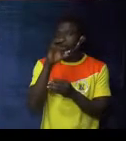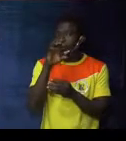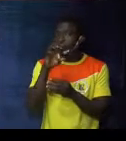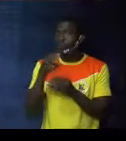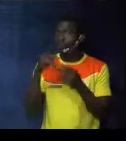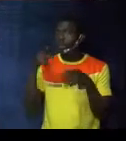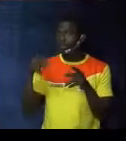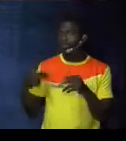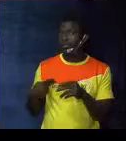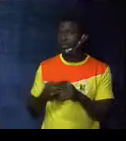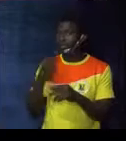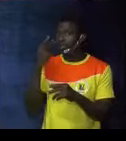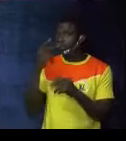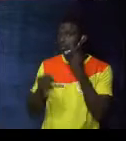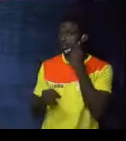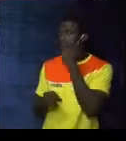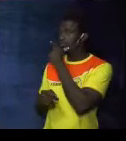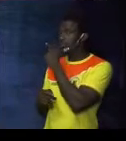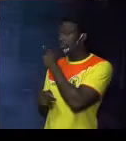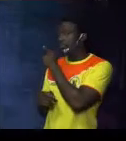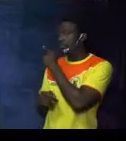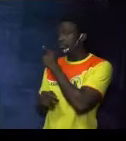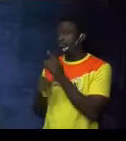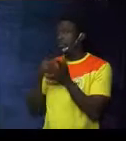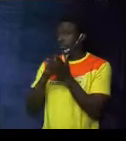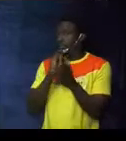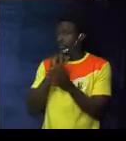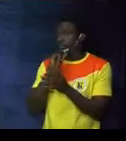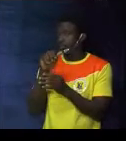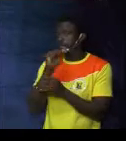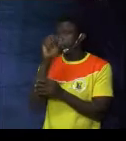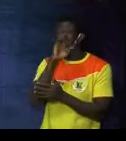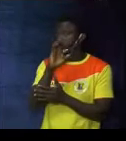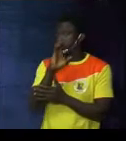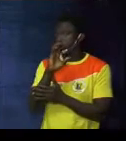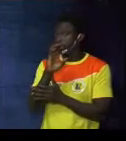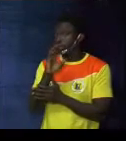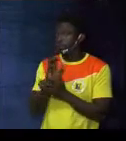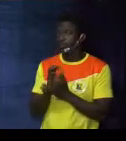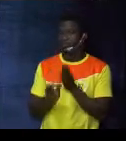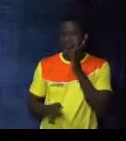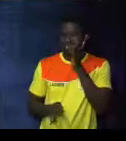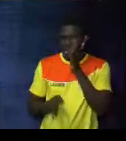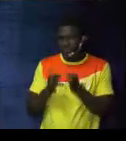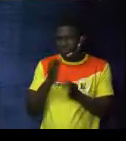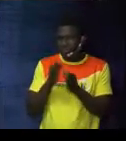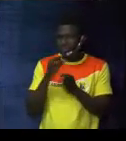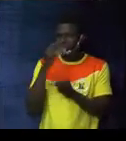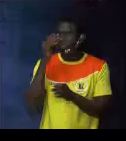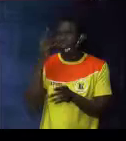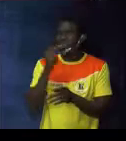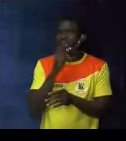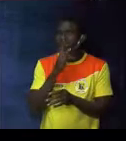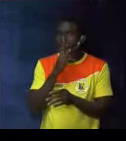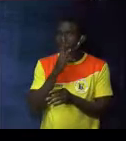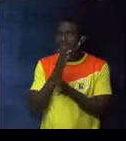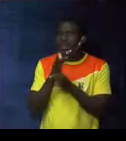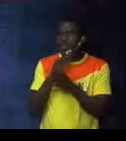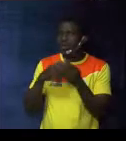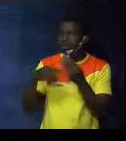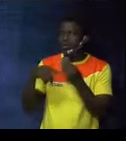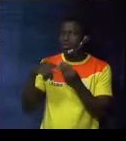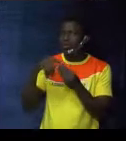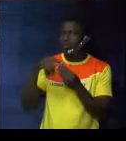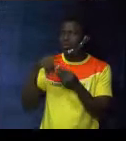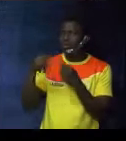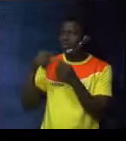round but are not circles. This, my friend, is not a circle. And why is that? If I activate this